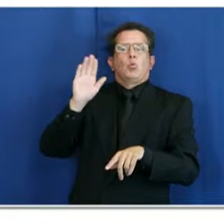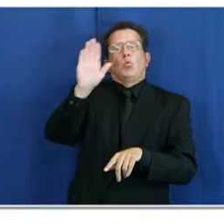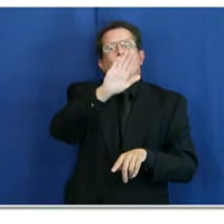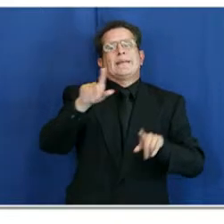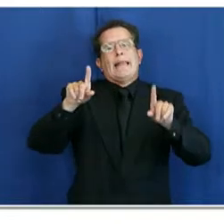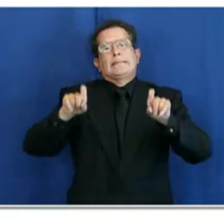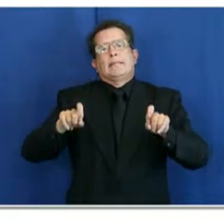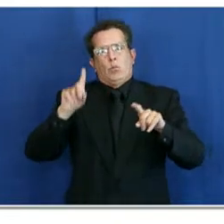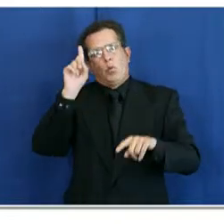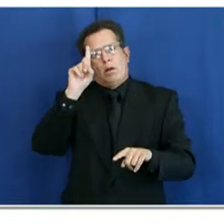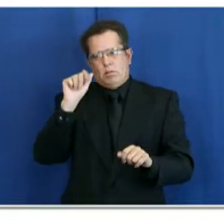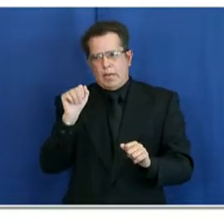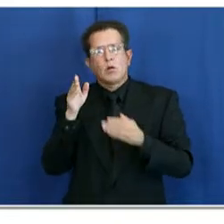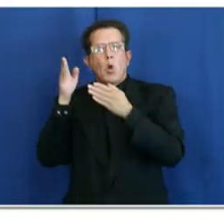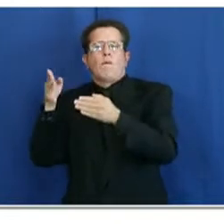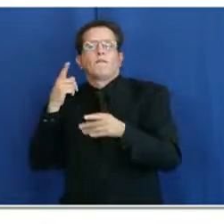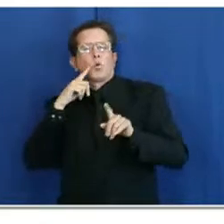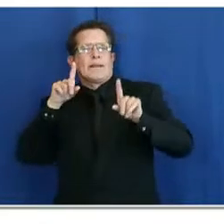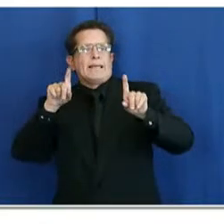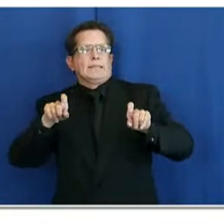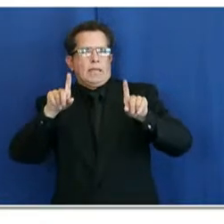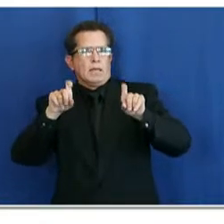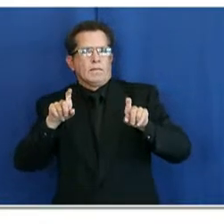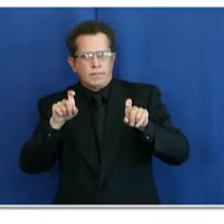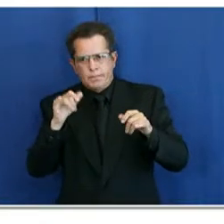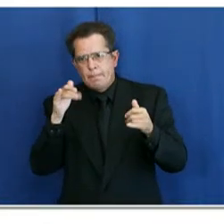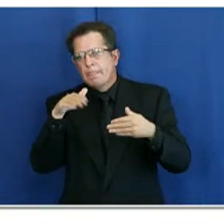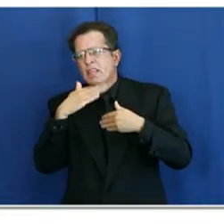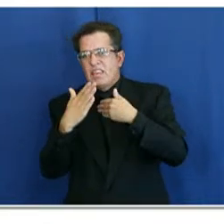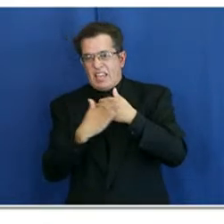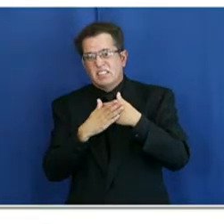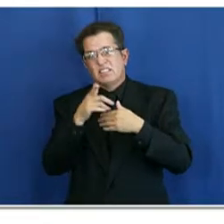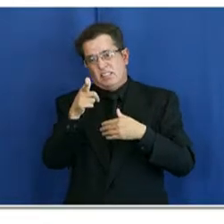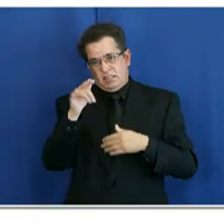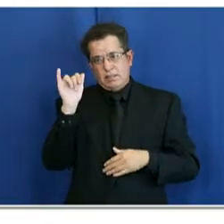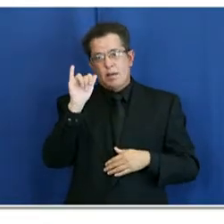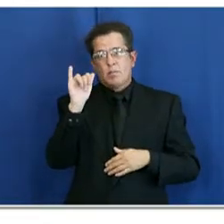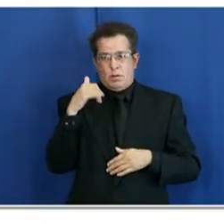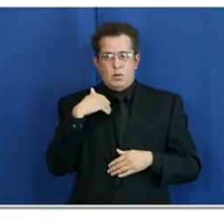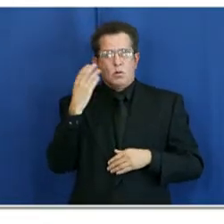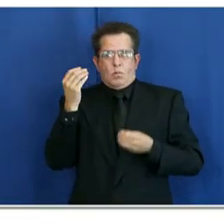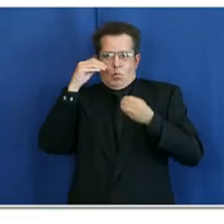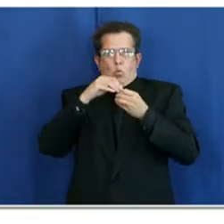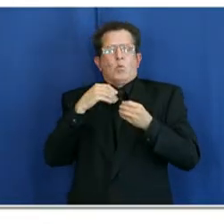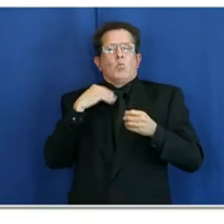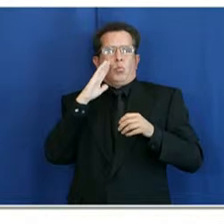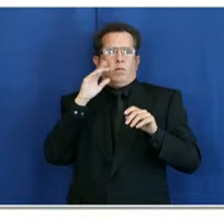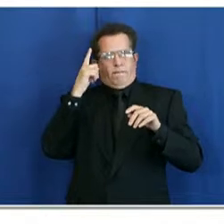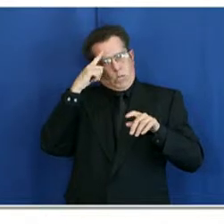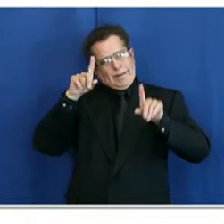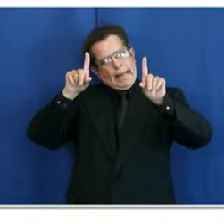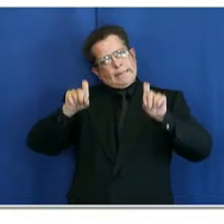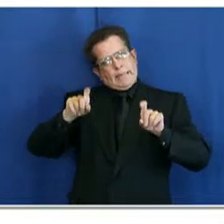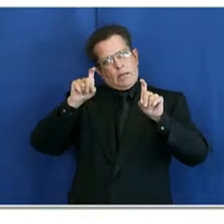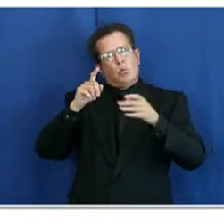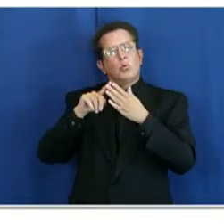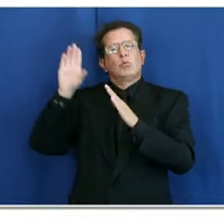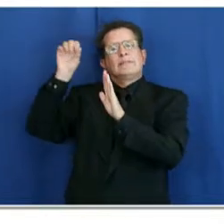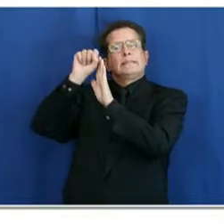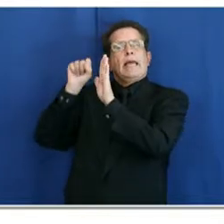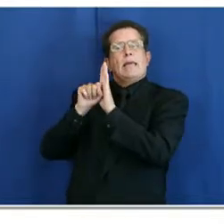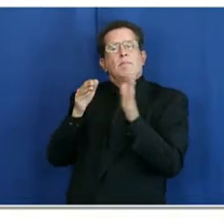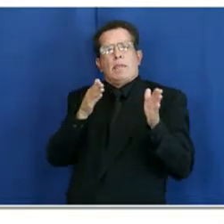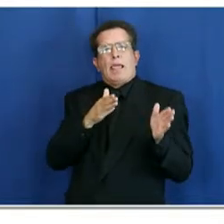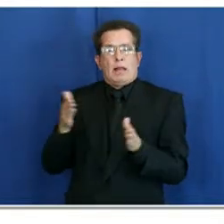testing options. Next slide here just represents some additional efforts we're doing around testing. The state of California has made about